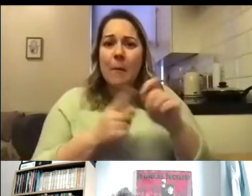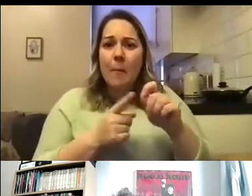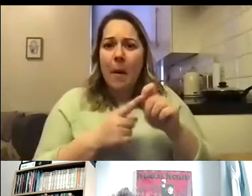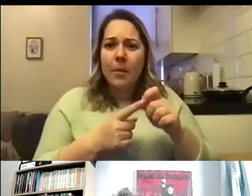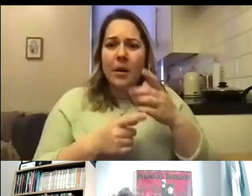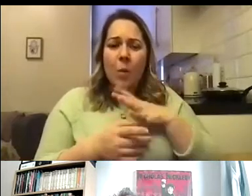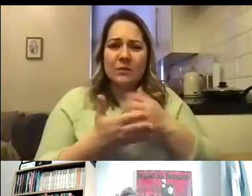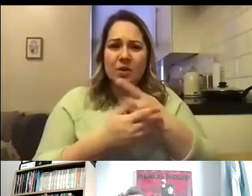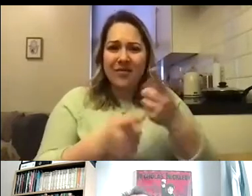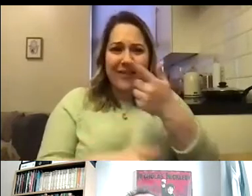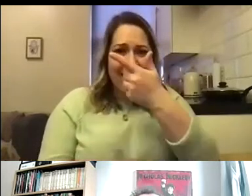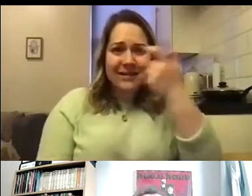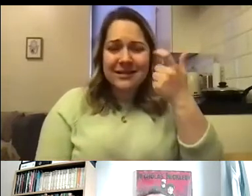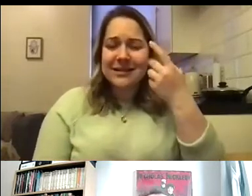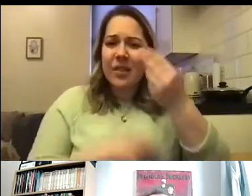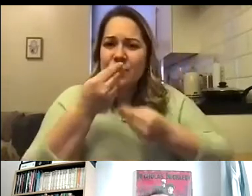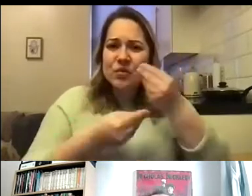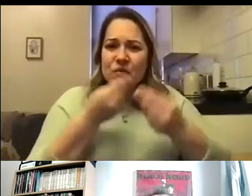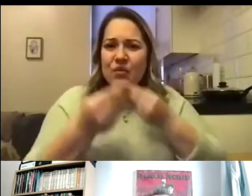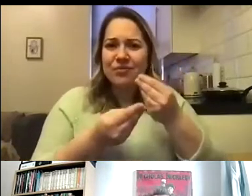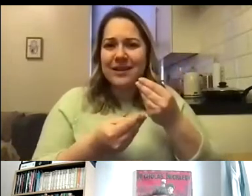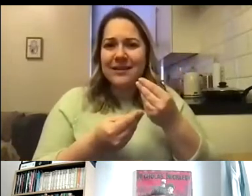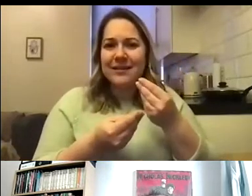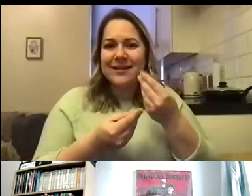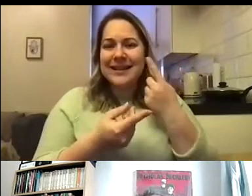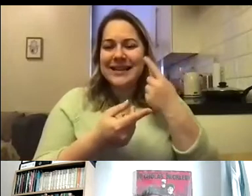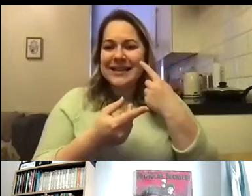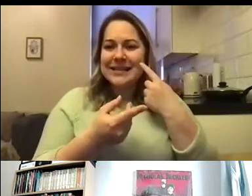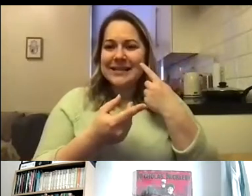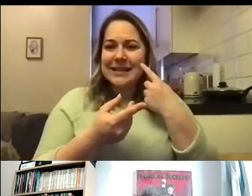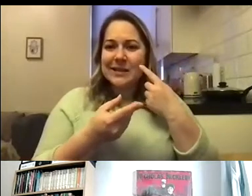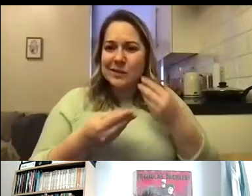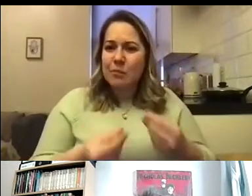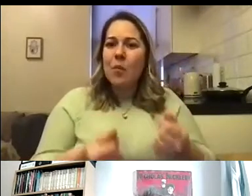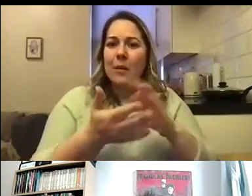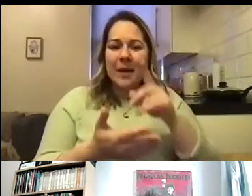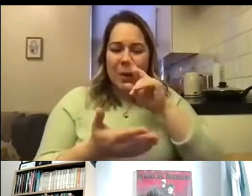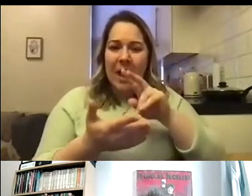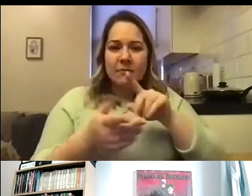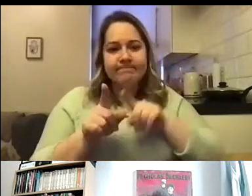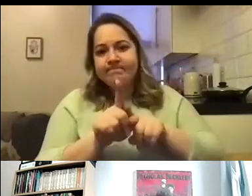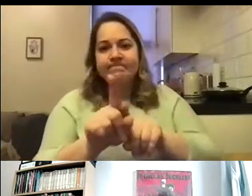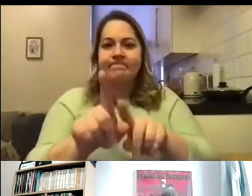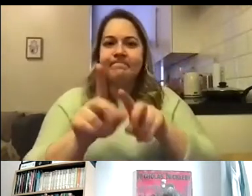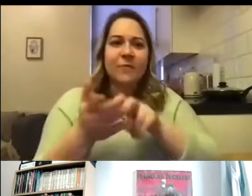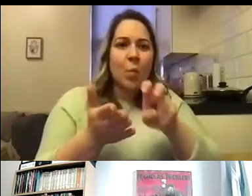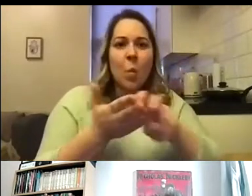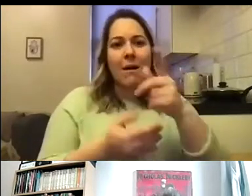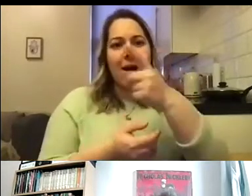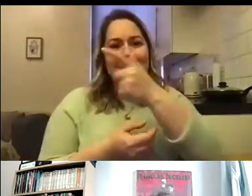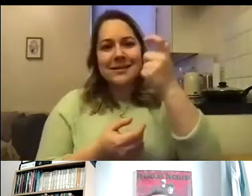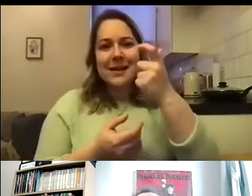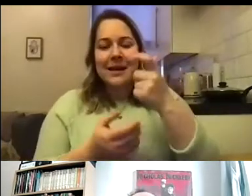the story and understand it. And similarly, we wanted people to be able to walk it and to get that sense